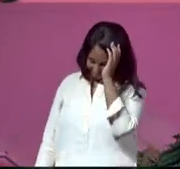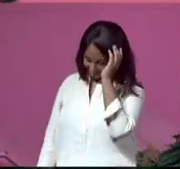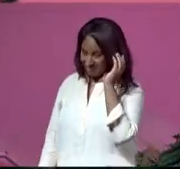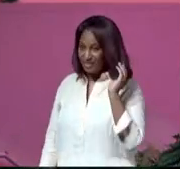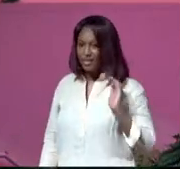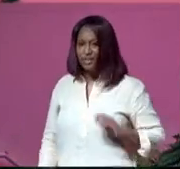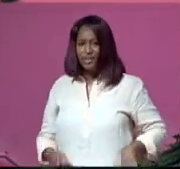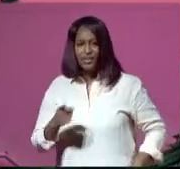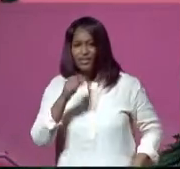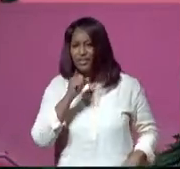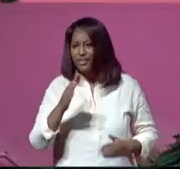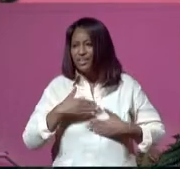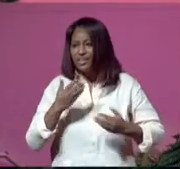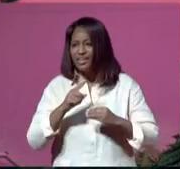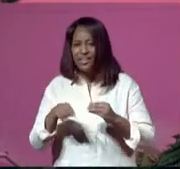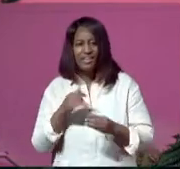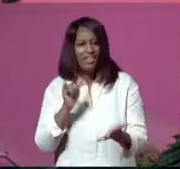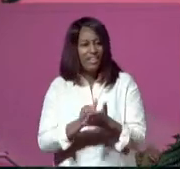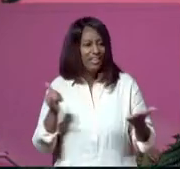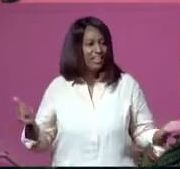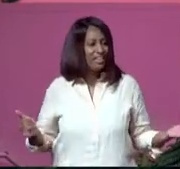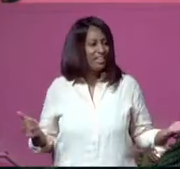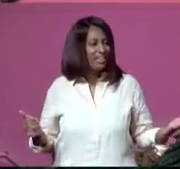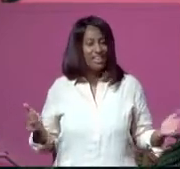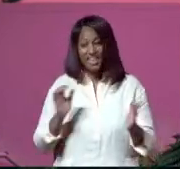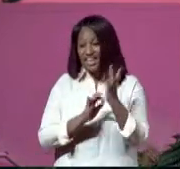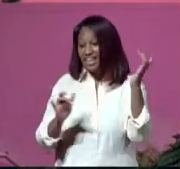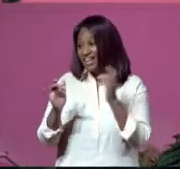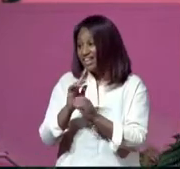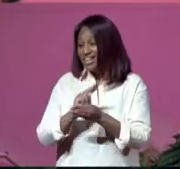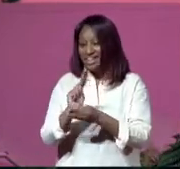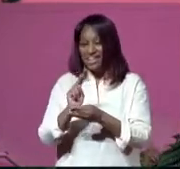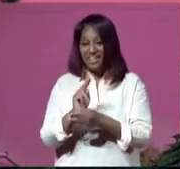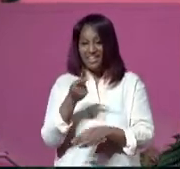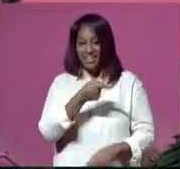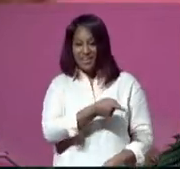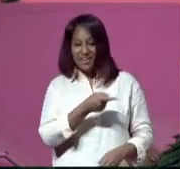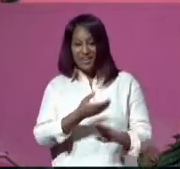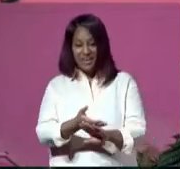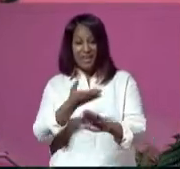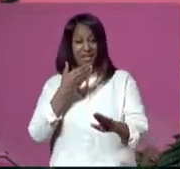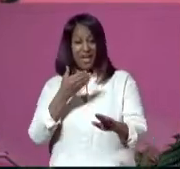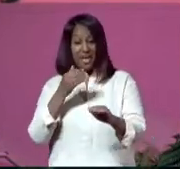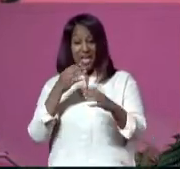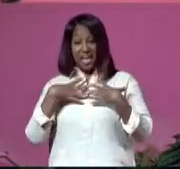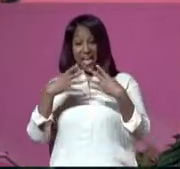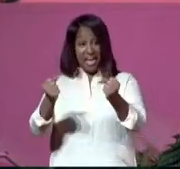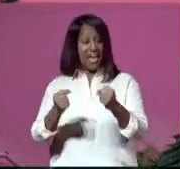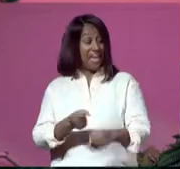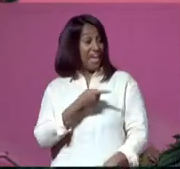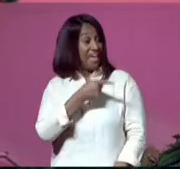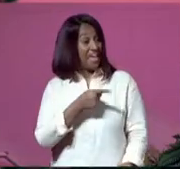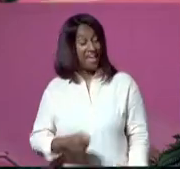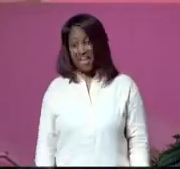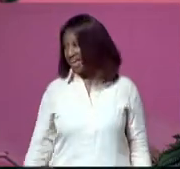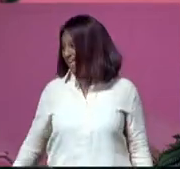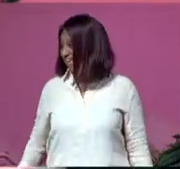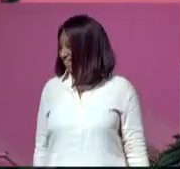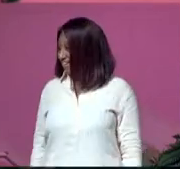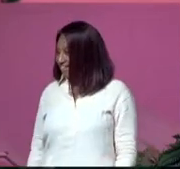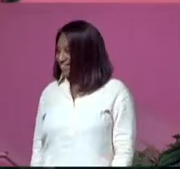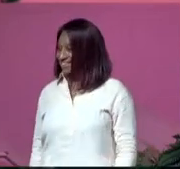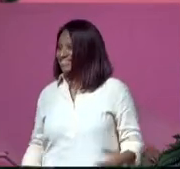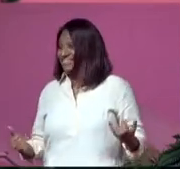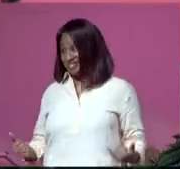Ain't nobody gonna get excited about that but me. He uses her before he fixes her. Y'all don't like that. See, because in